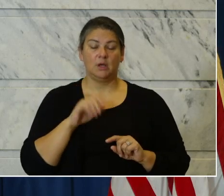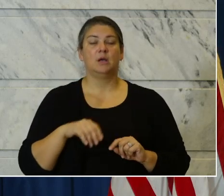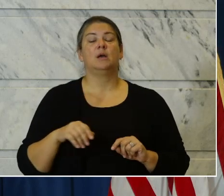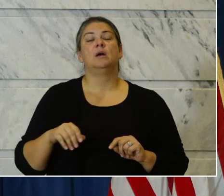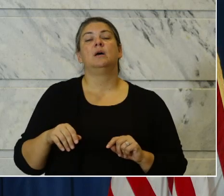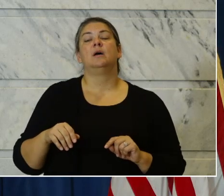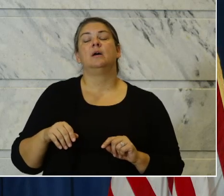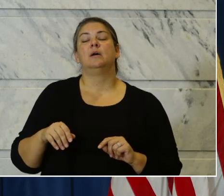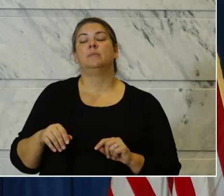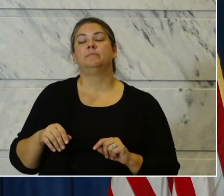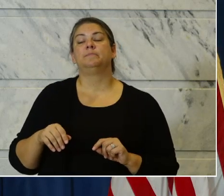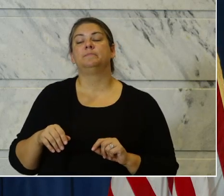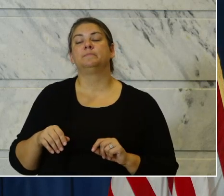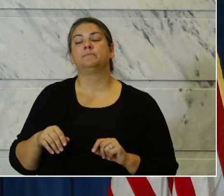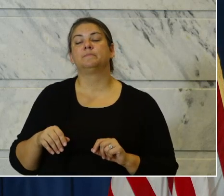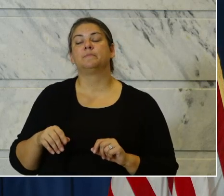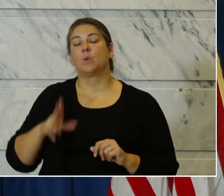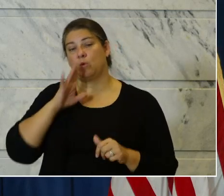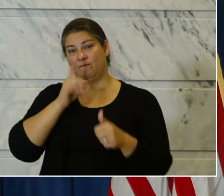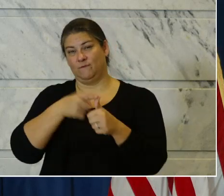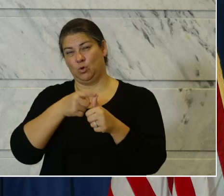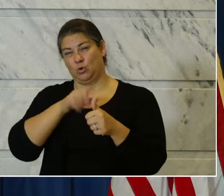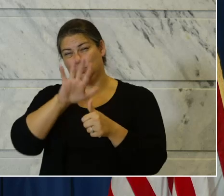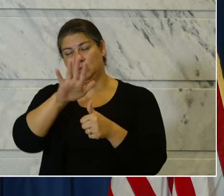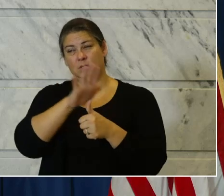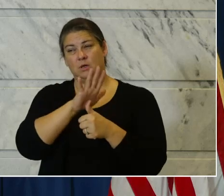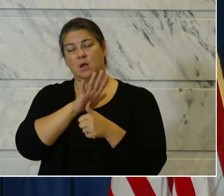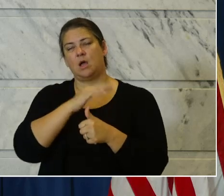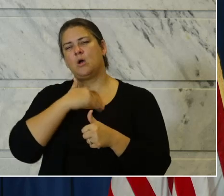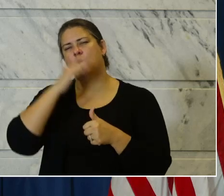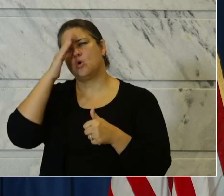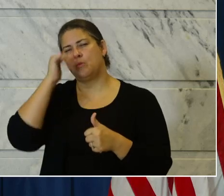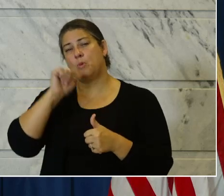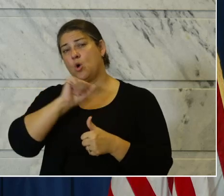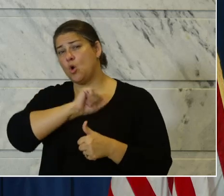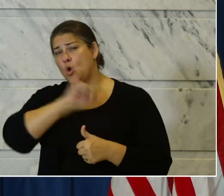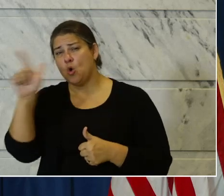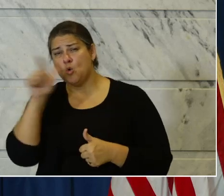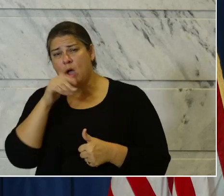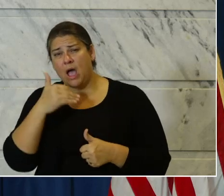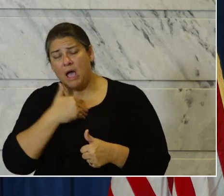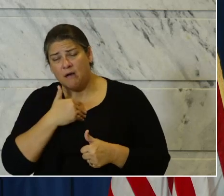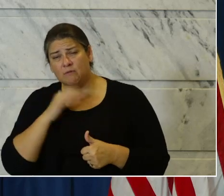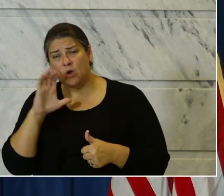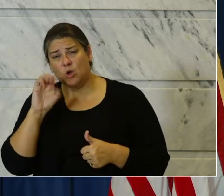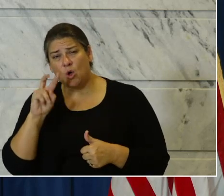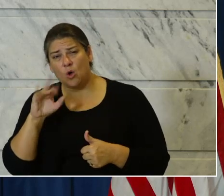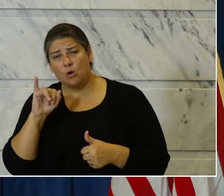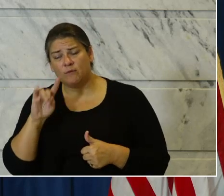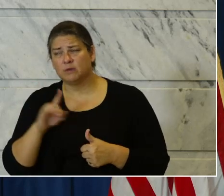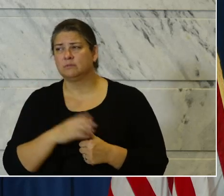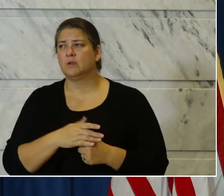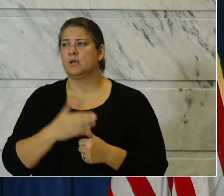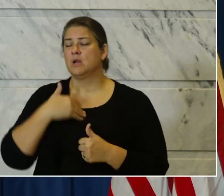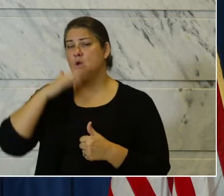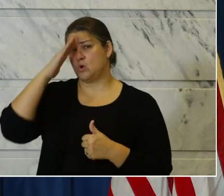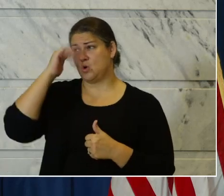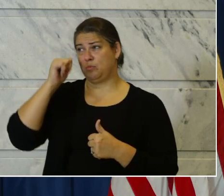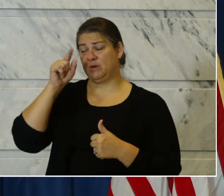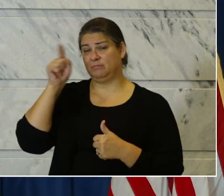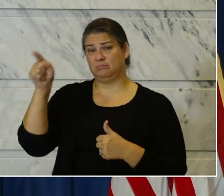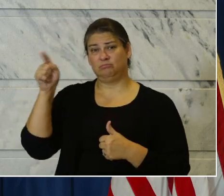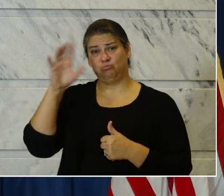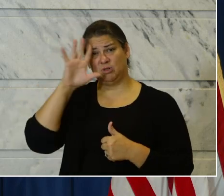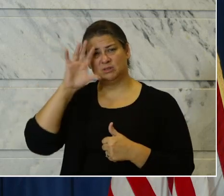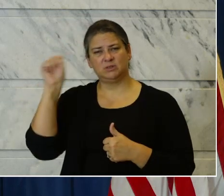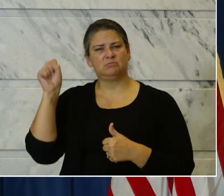First, I mean, I wish him and everybody who has COVID a good, speedy recovery